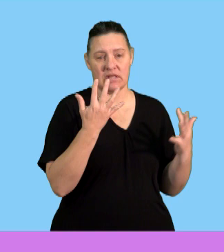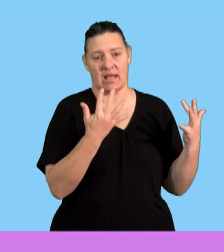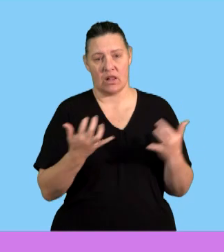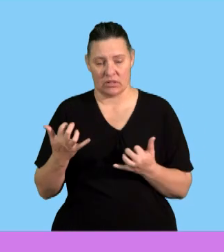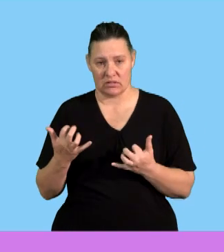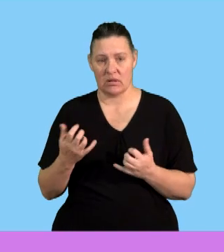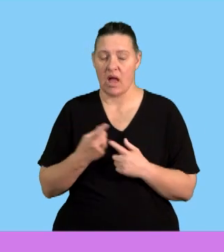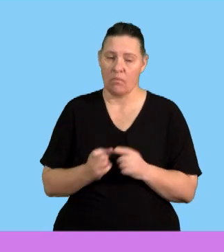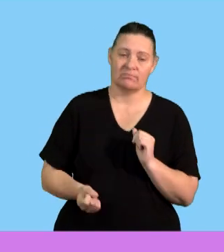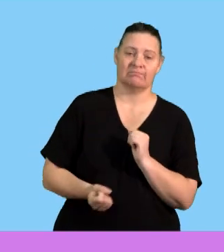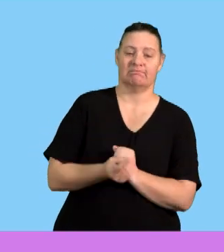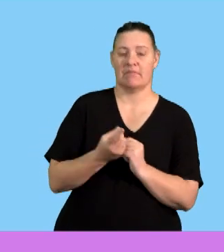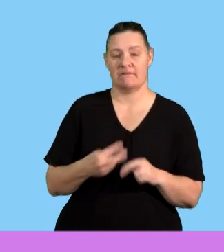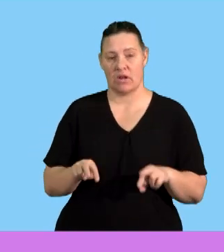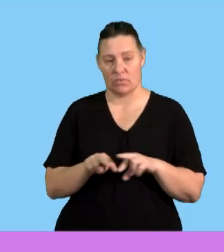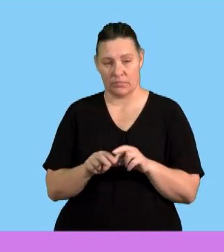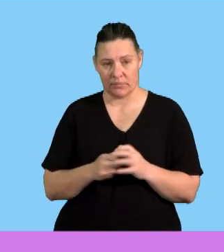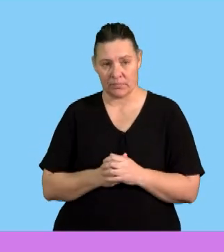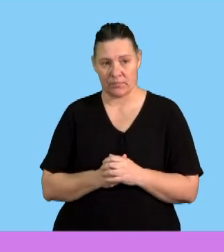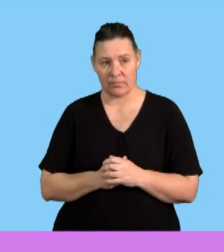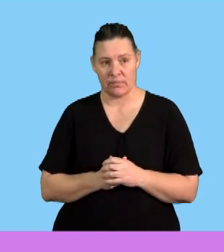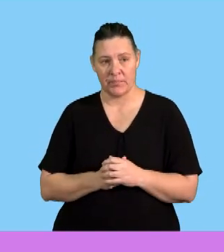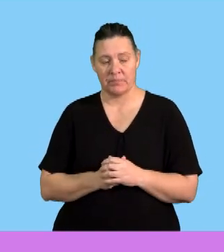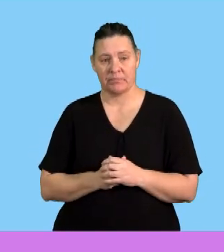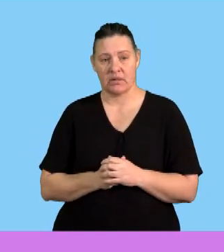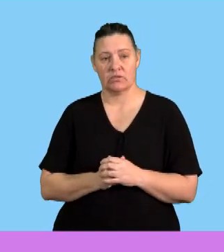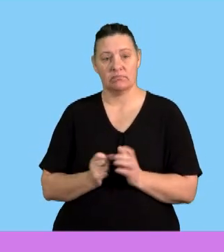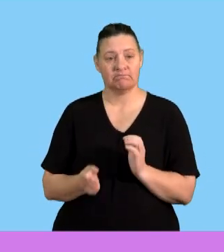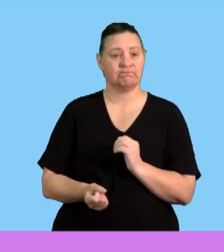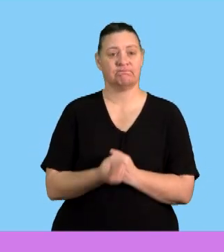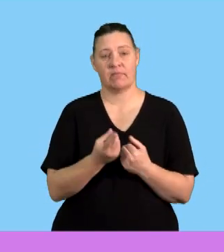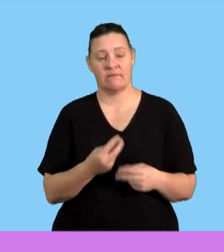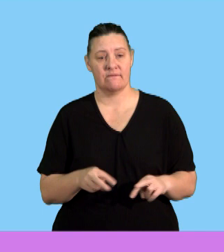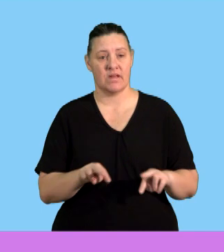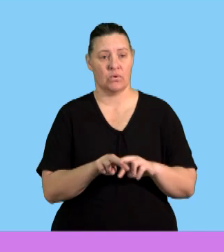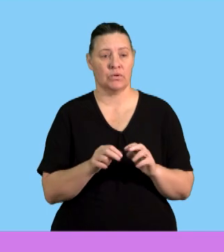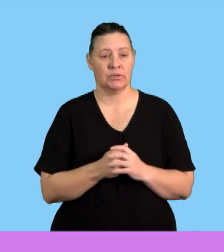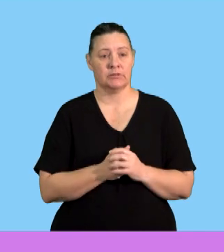to calculate our initial value. So our initial value